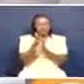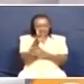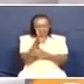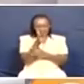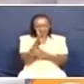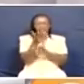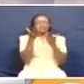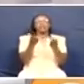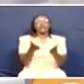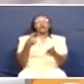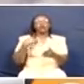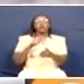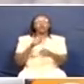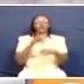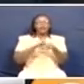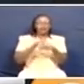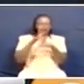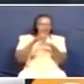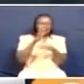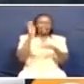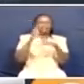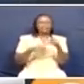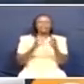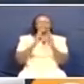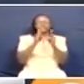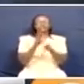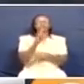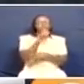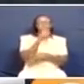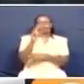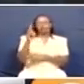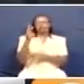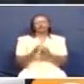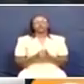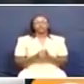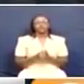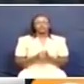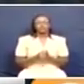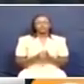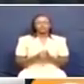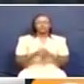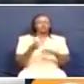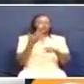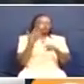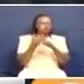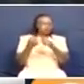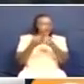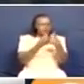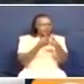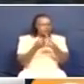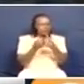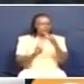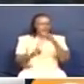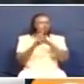filed much earlier than respondent one and two. The difficulty that arose on that